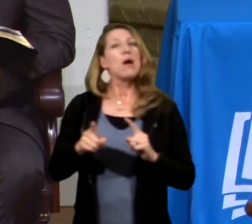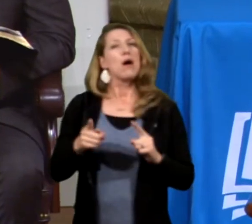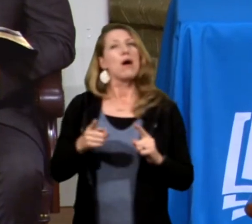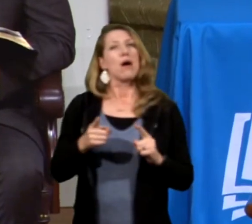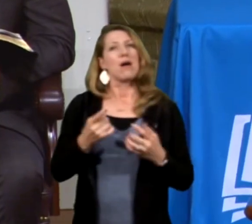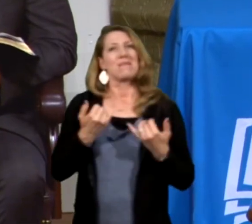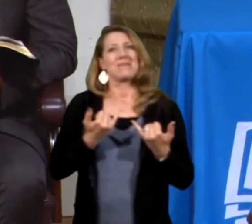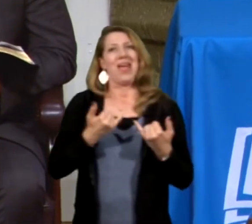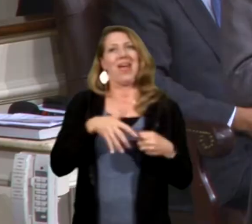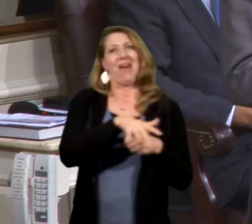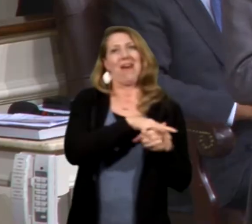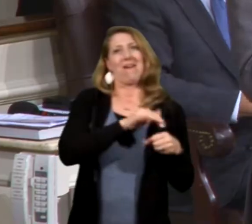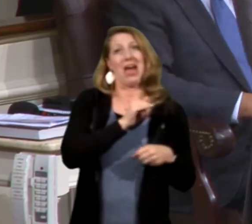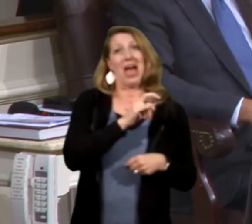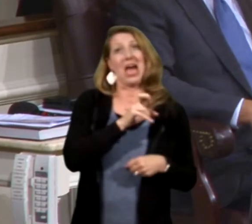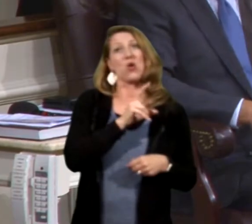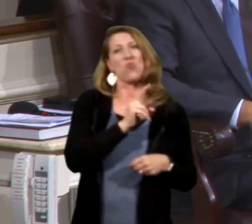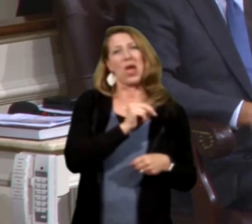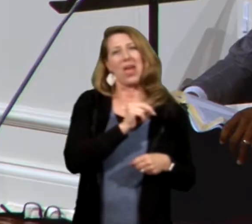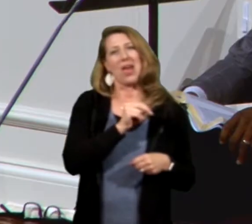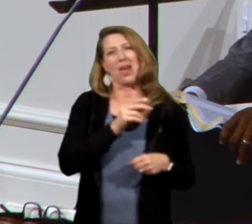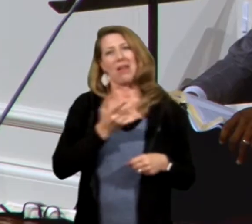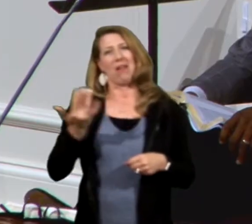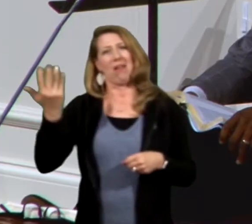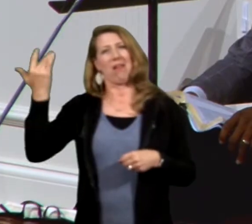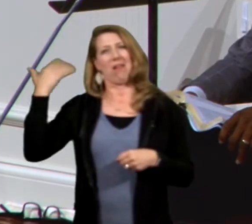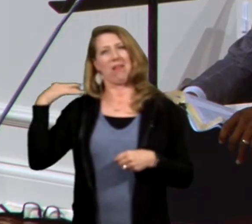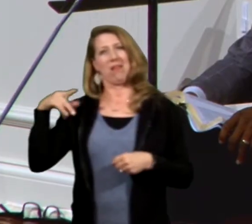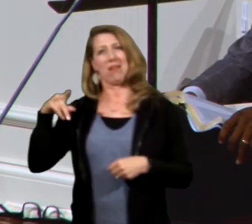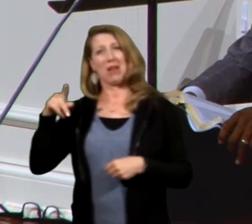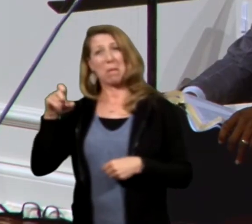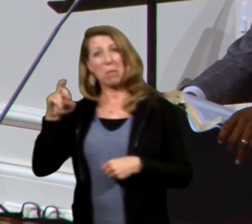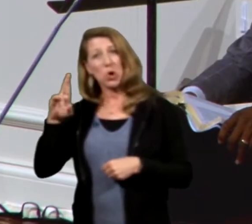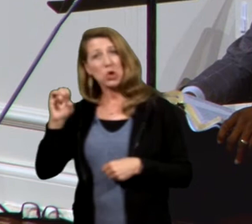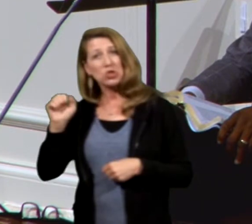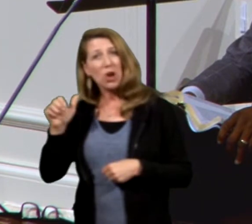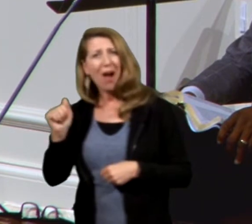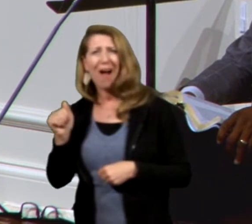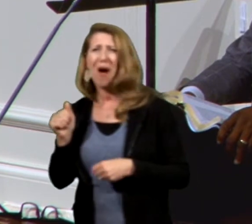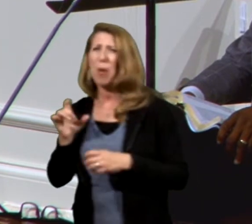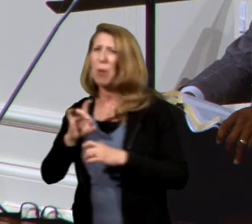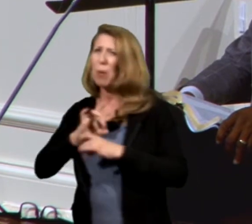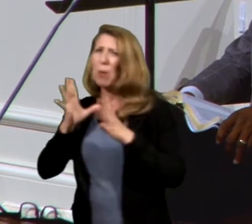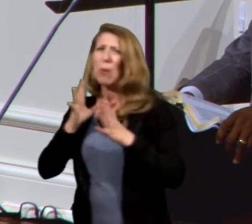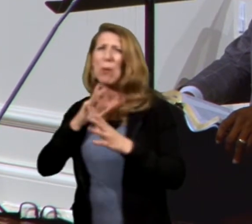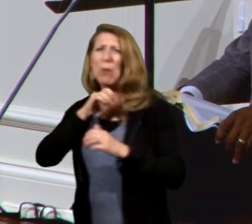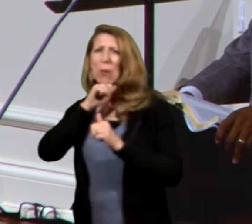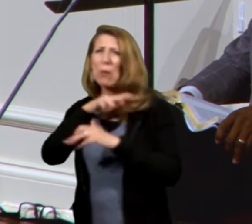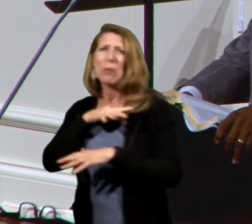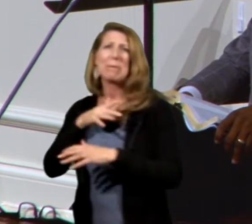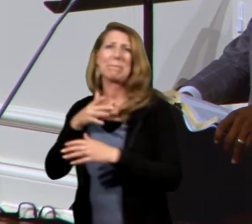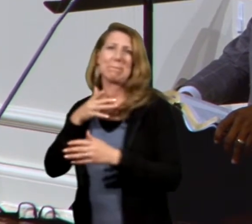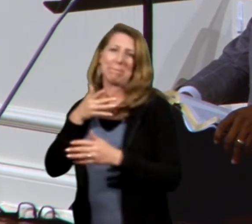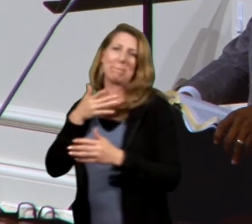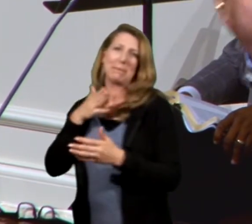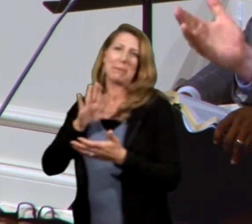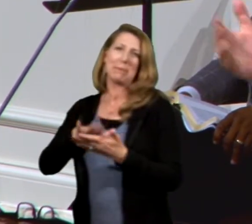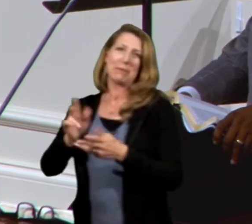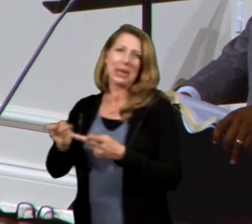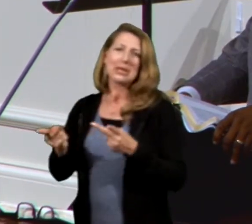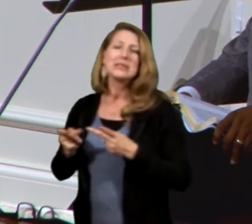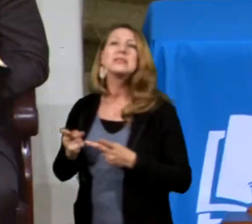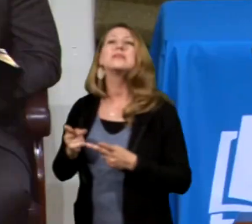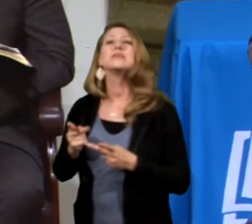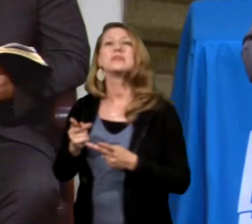modern-day Iran would have been Persia at this time. It was a very wicked, vile place. This would have been pre-Islam, but